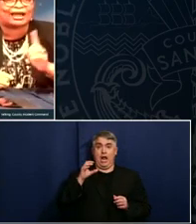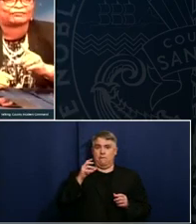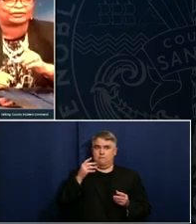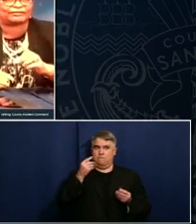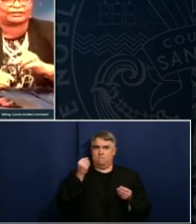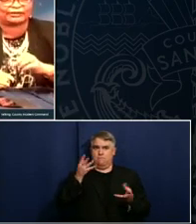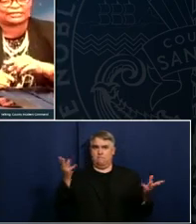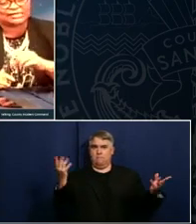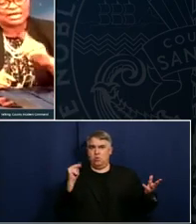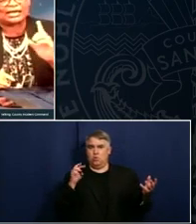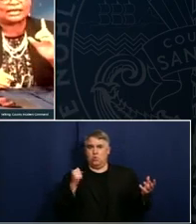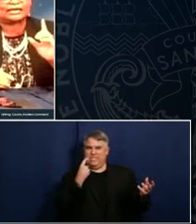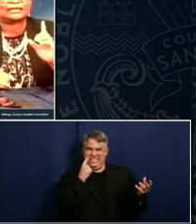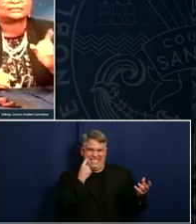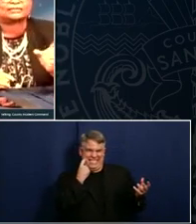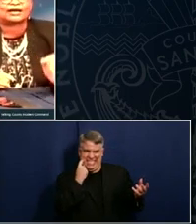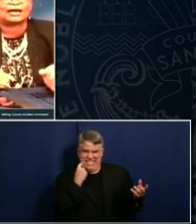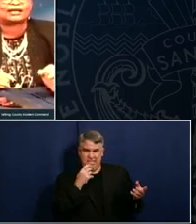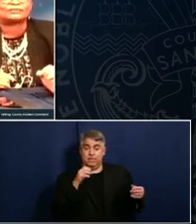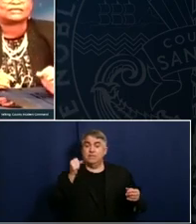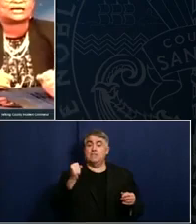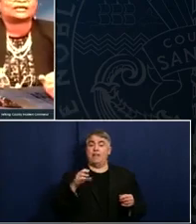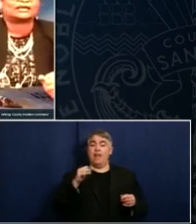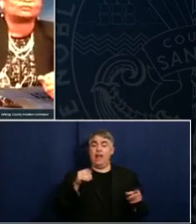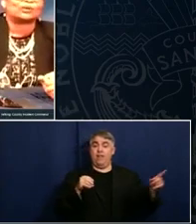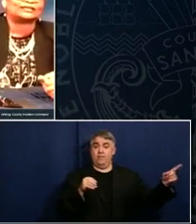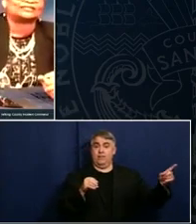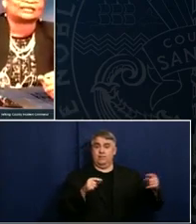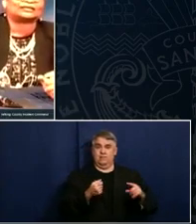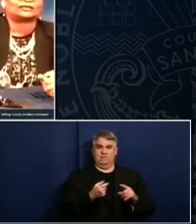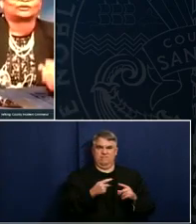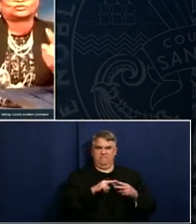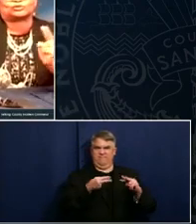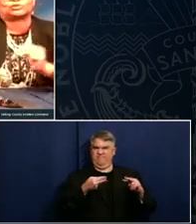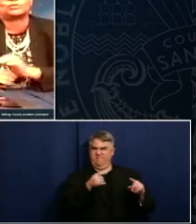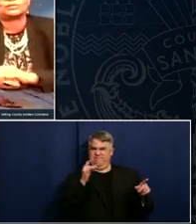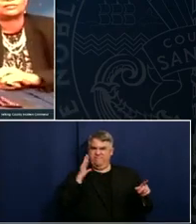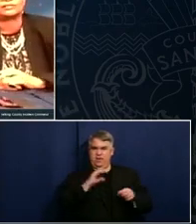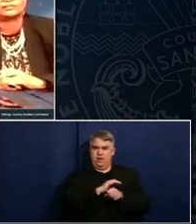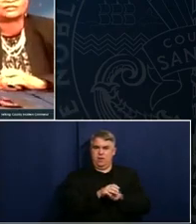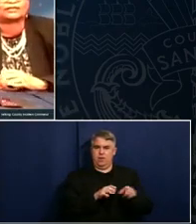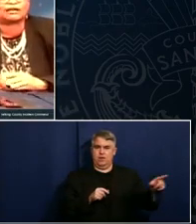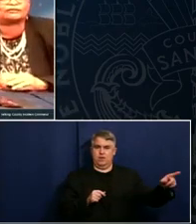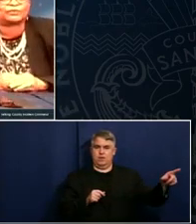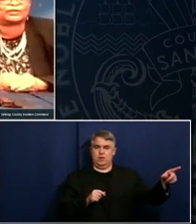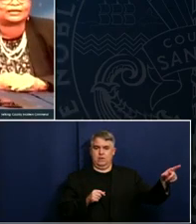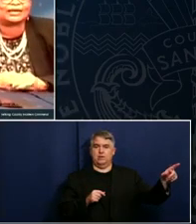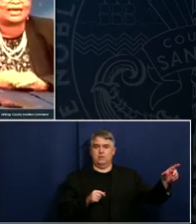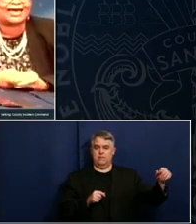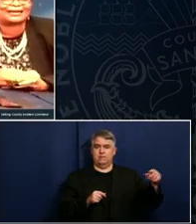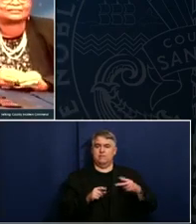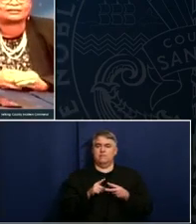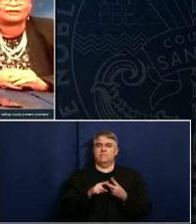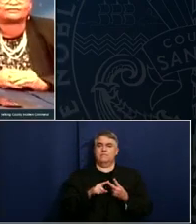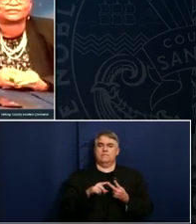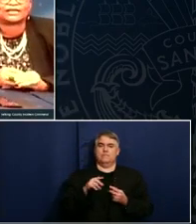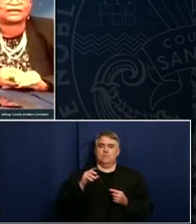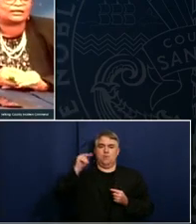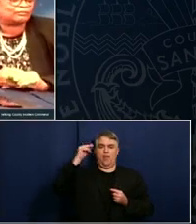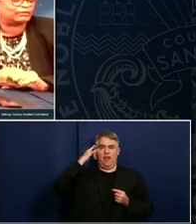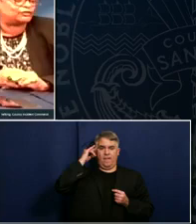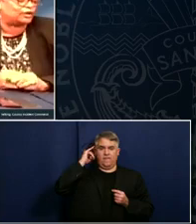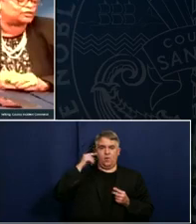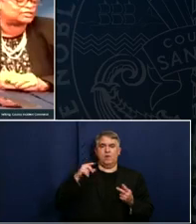the South African variant in Alameda and one in Santa Clara, so 2 in the state of California as